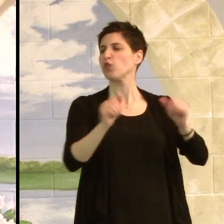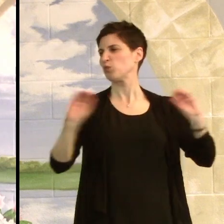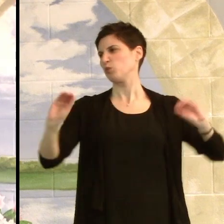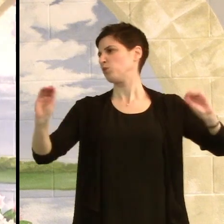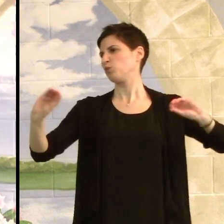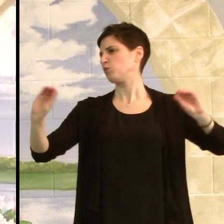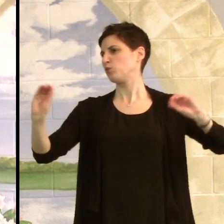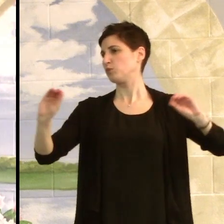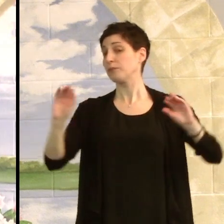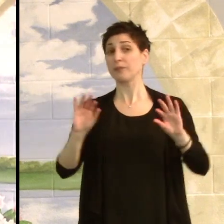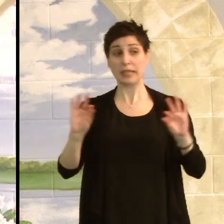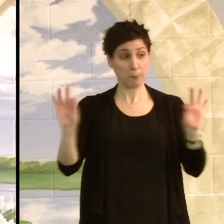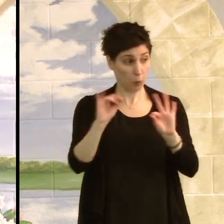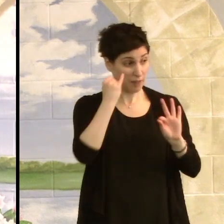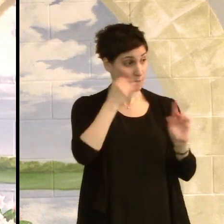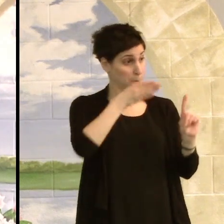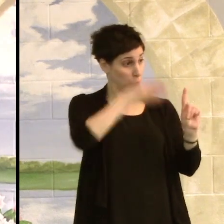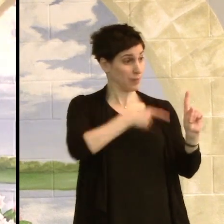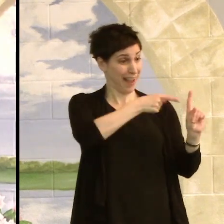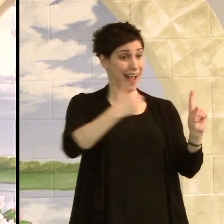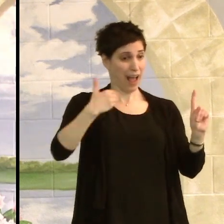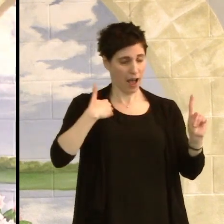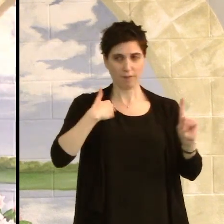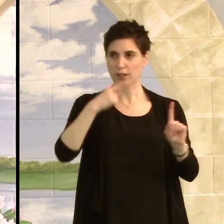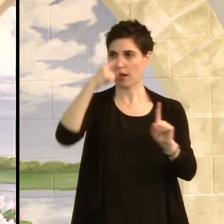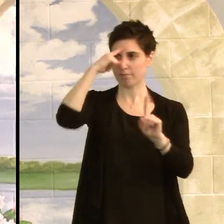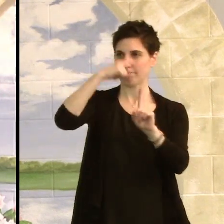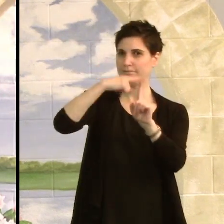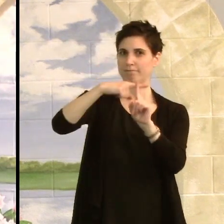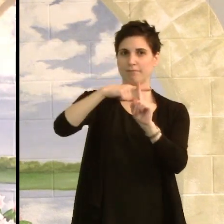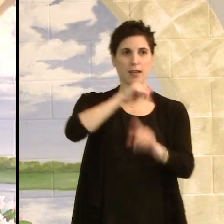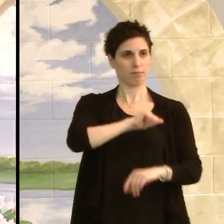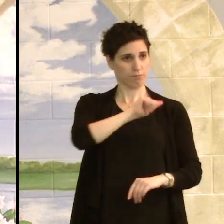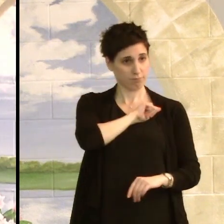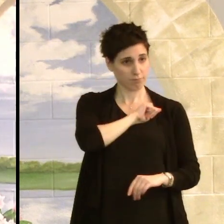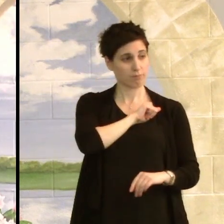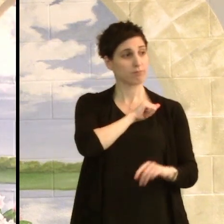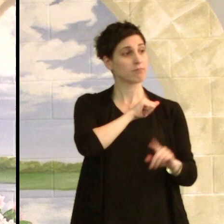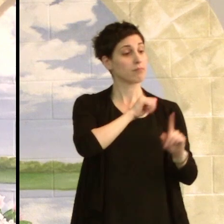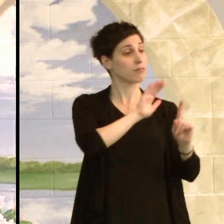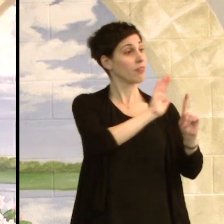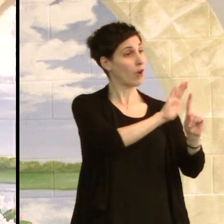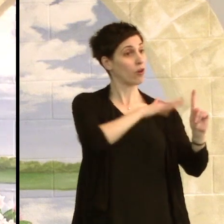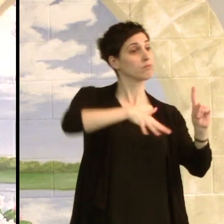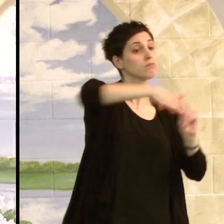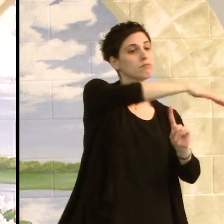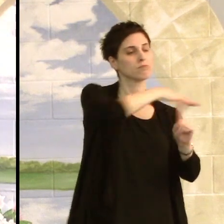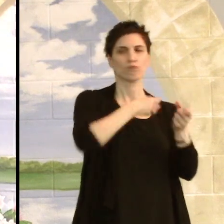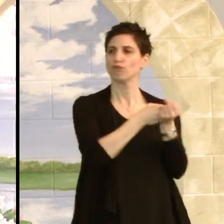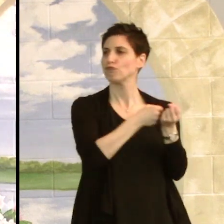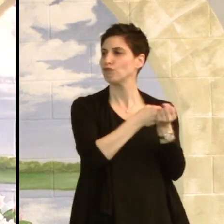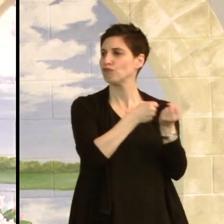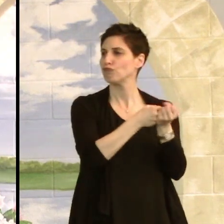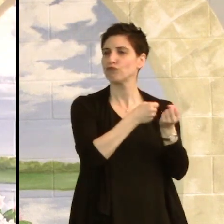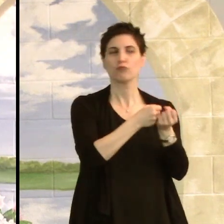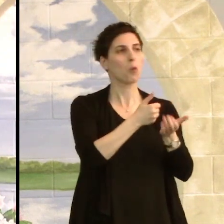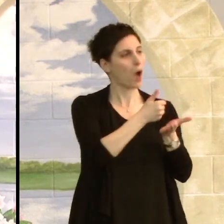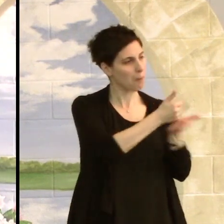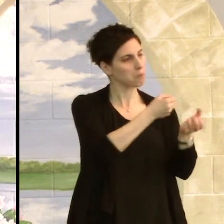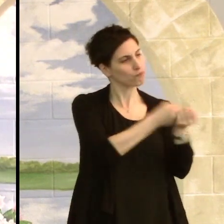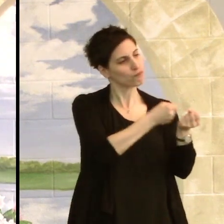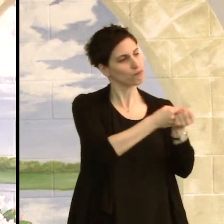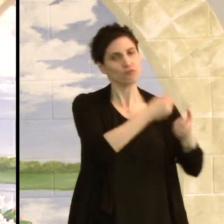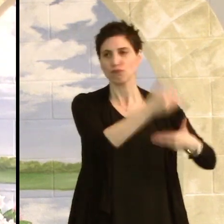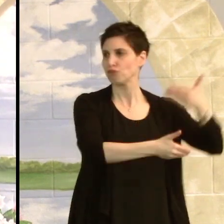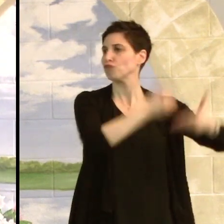A positive attitude, a good supportive environment can go a long way. We also